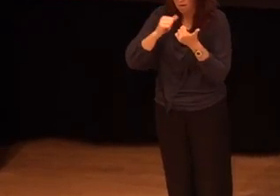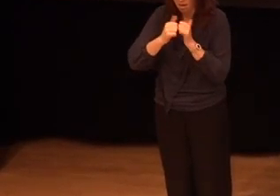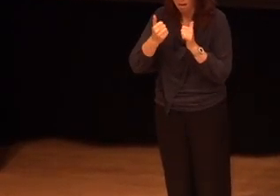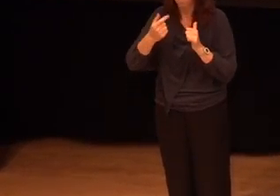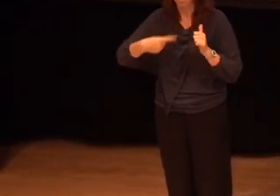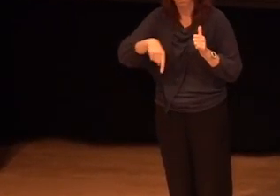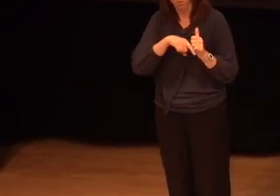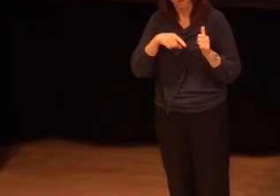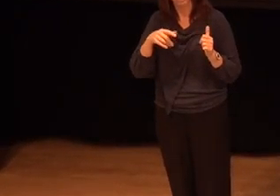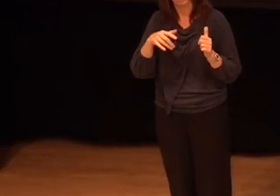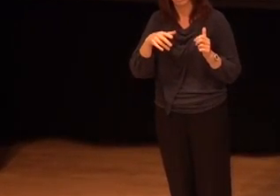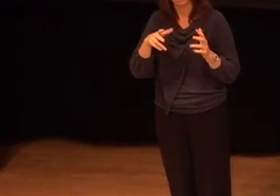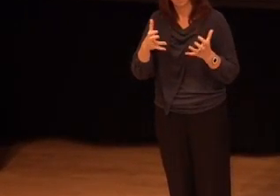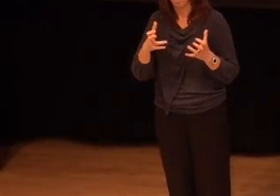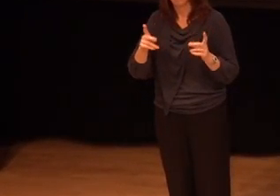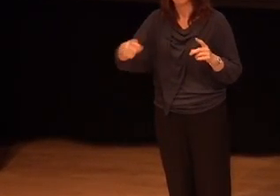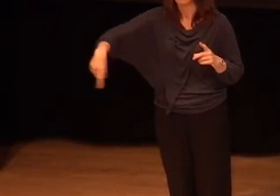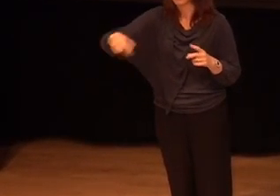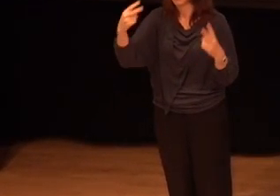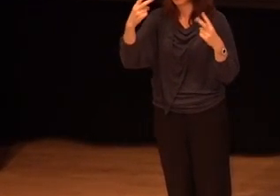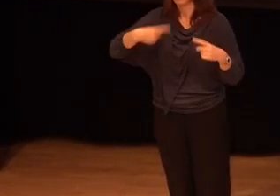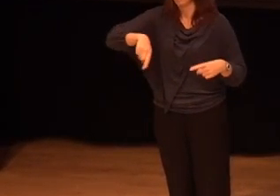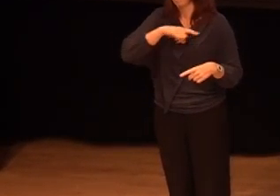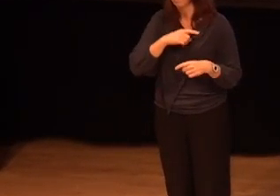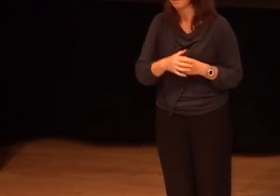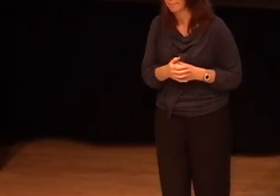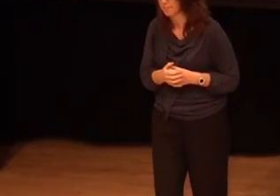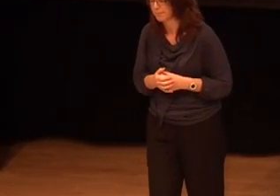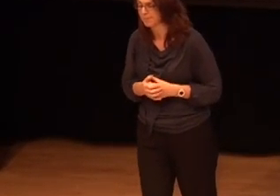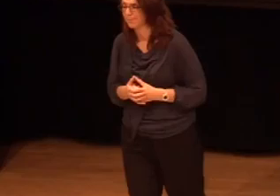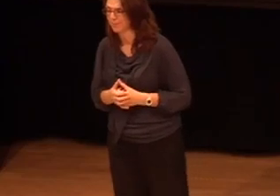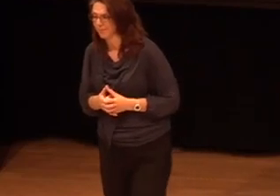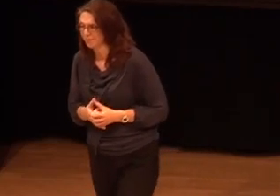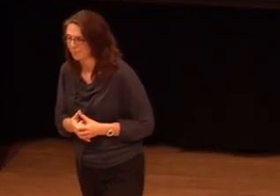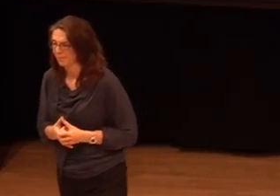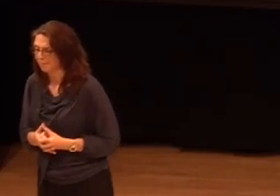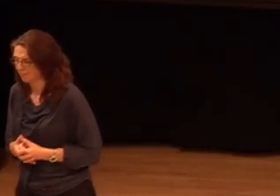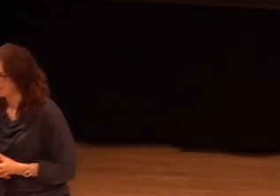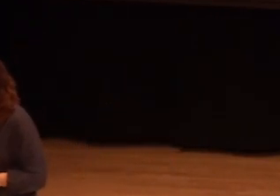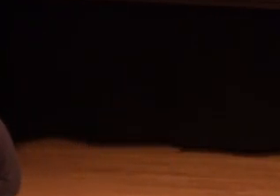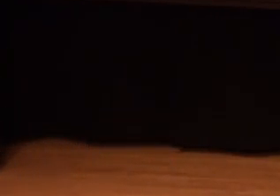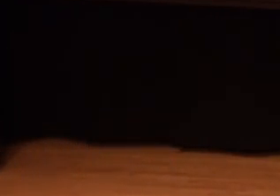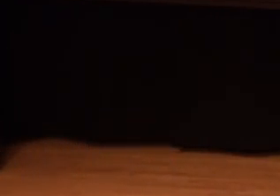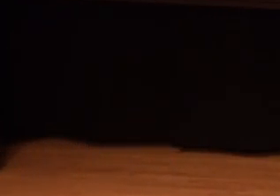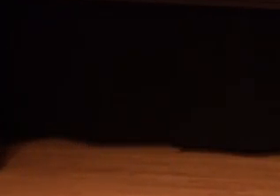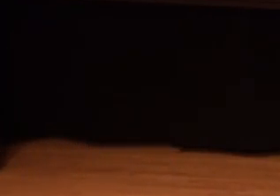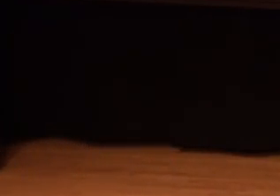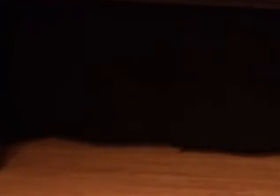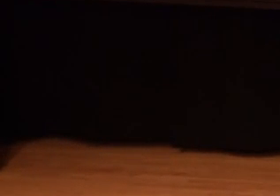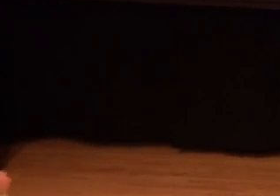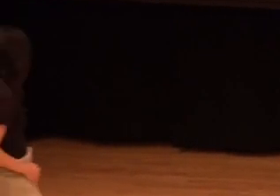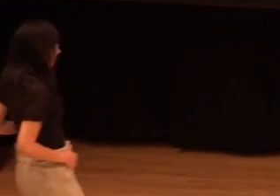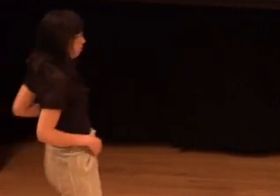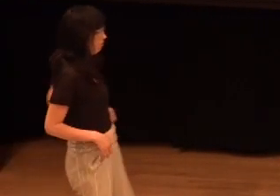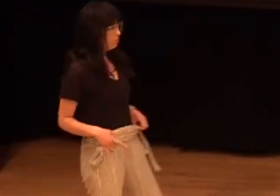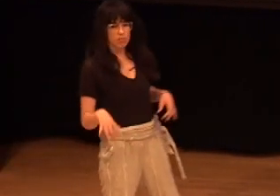we want to be seen. So I think that can be a very important part of the future of the movement.